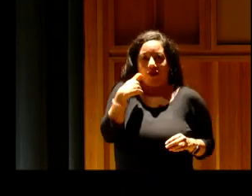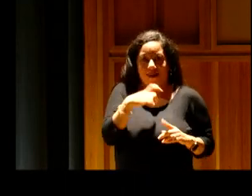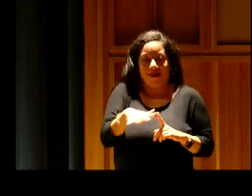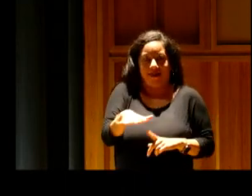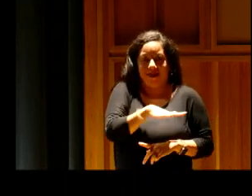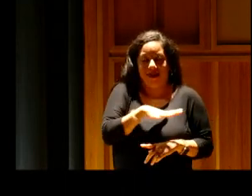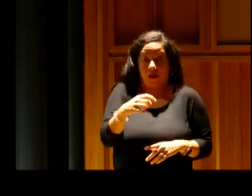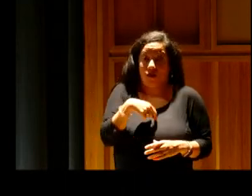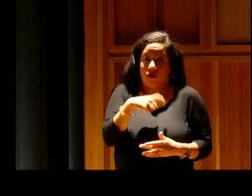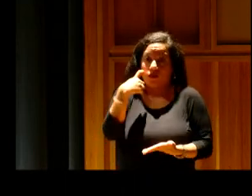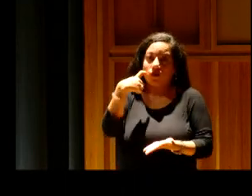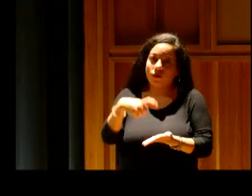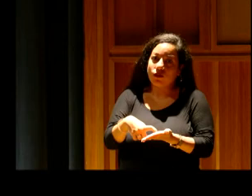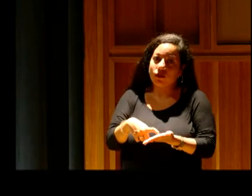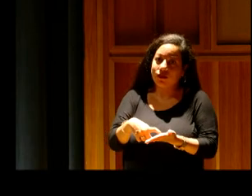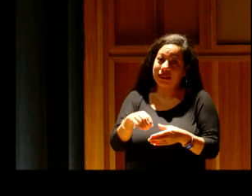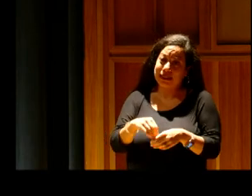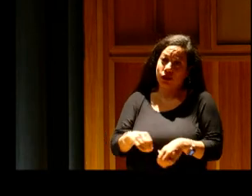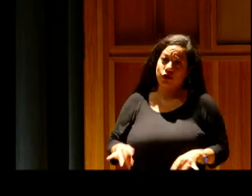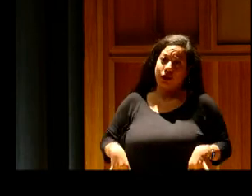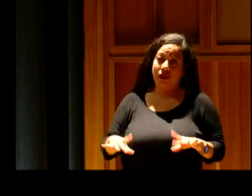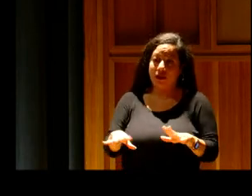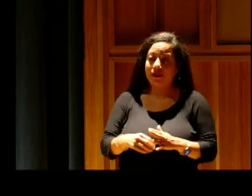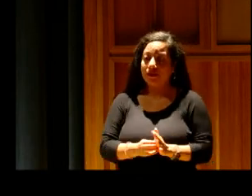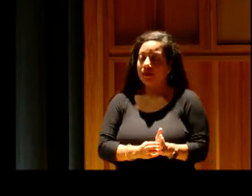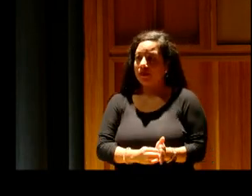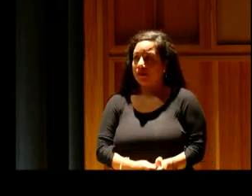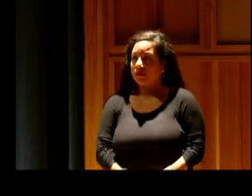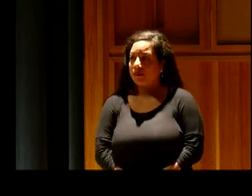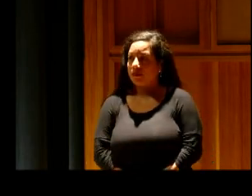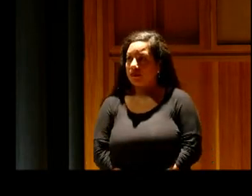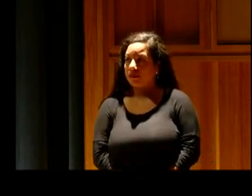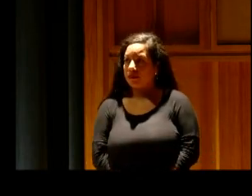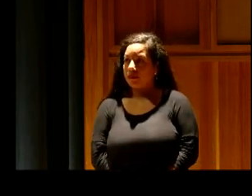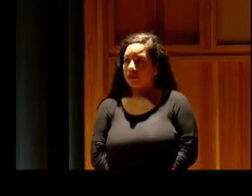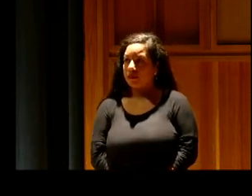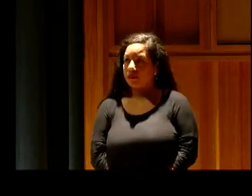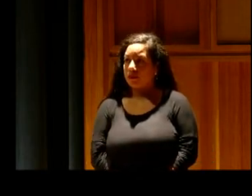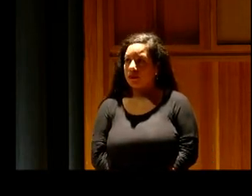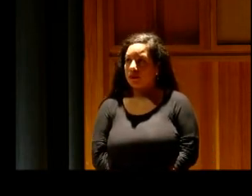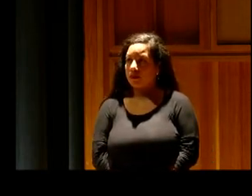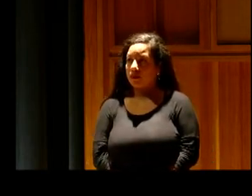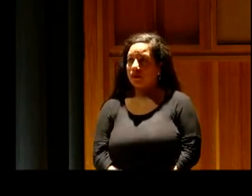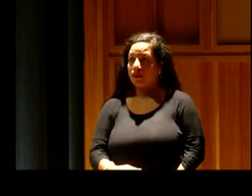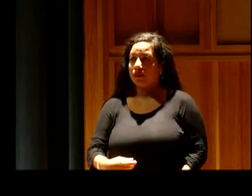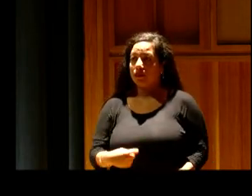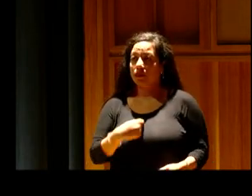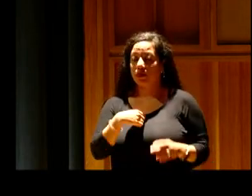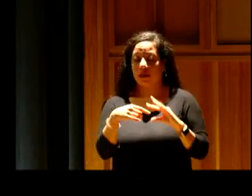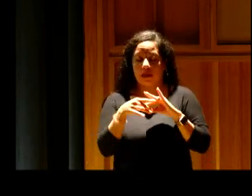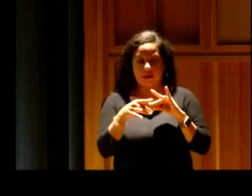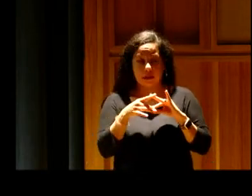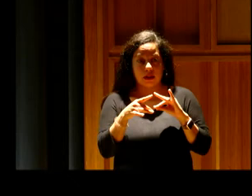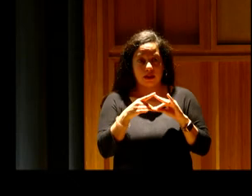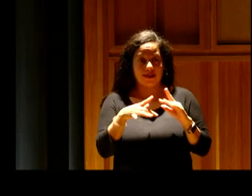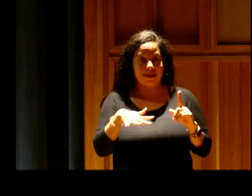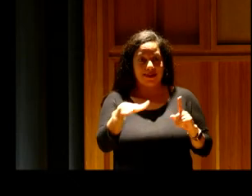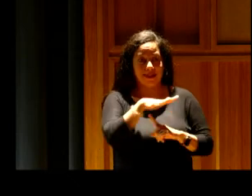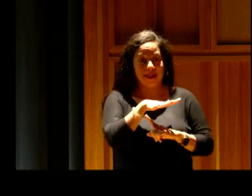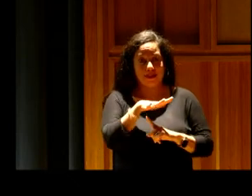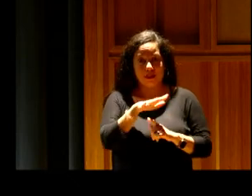we've tragically seen in Australia. Now, I've said that climate change is the ultimate